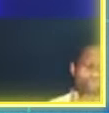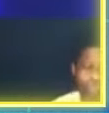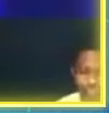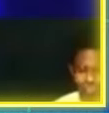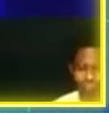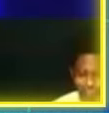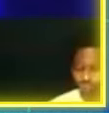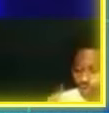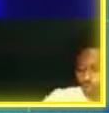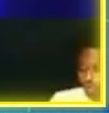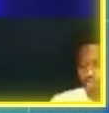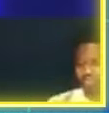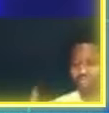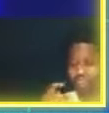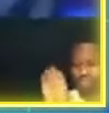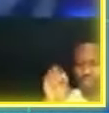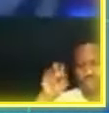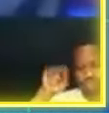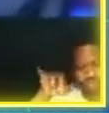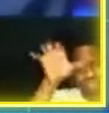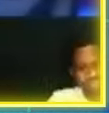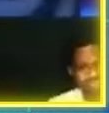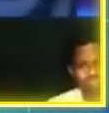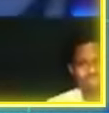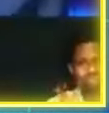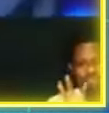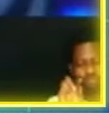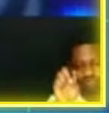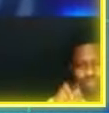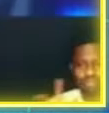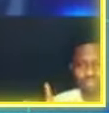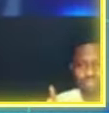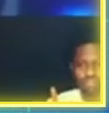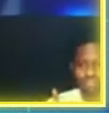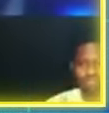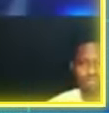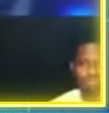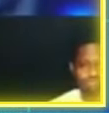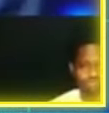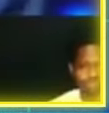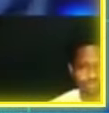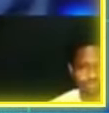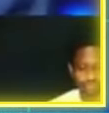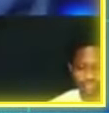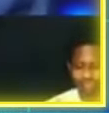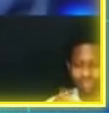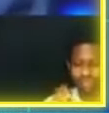homa edikan 89 nyimu aduonu miensa. Verse 3. Nyimu miensa.